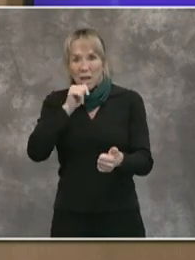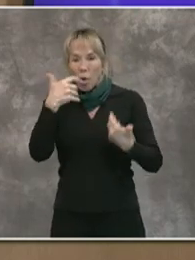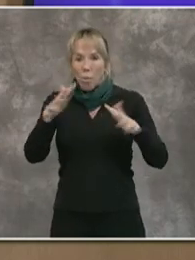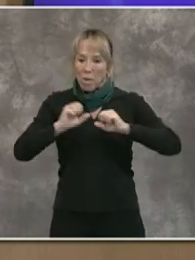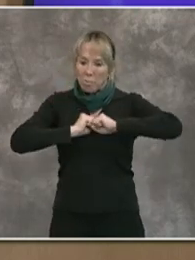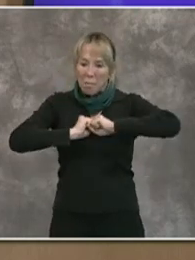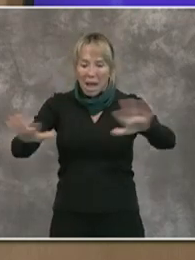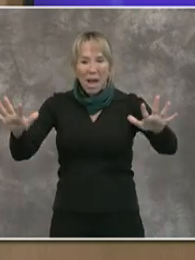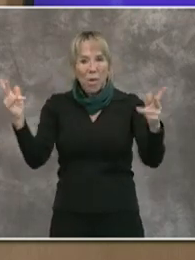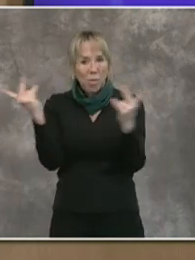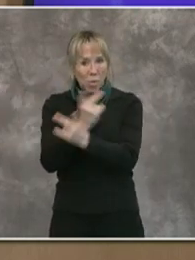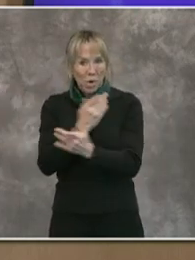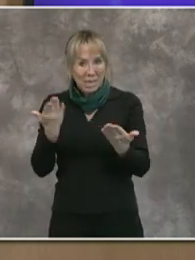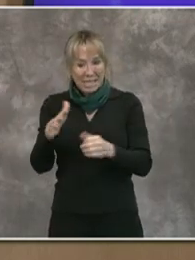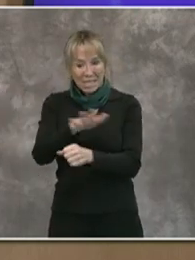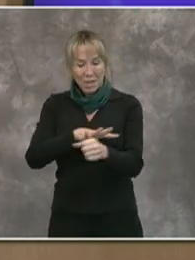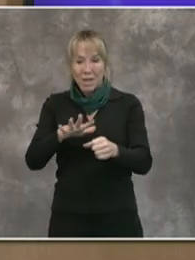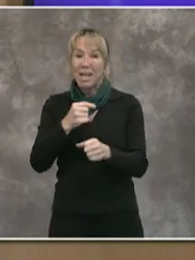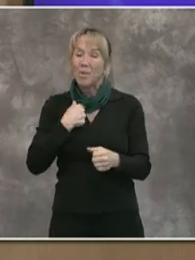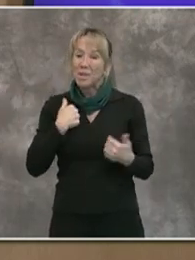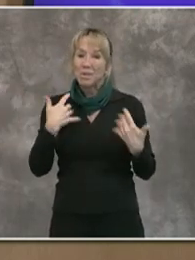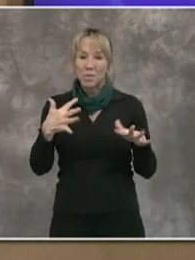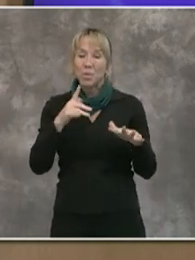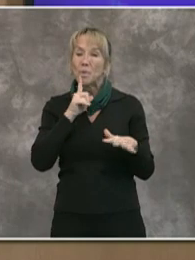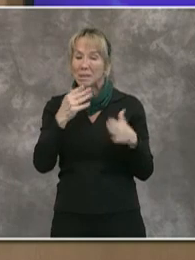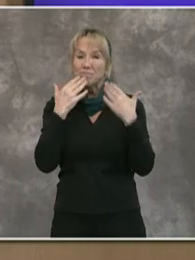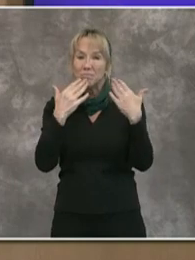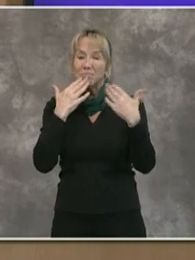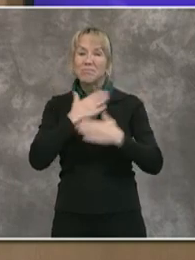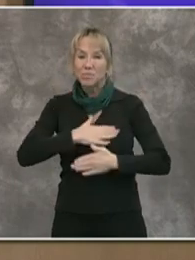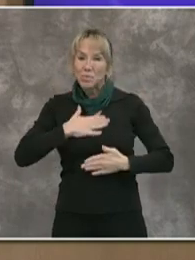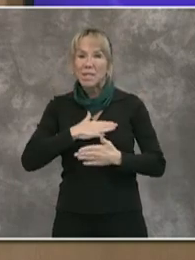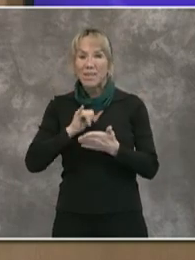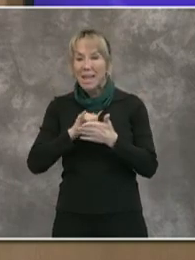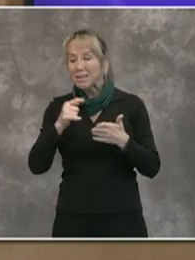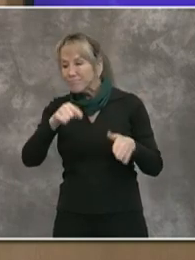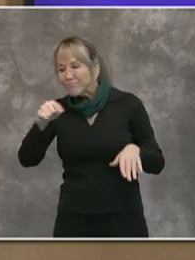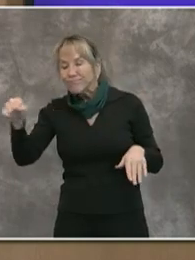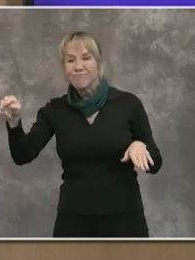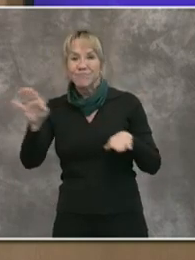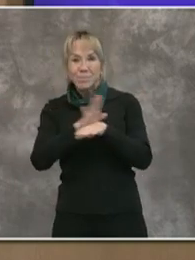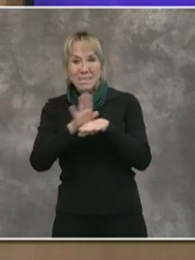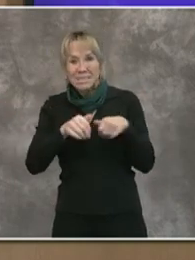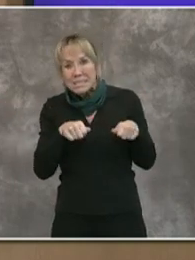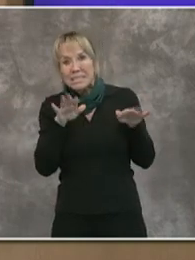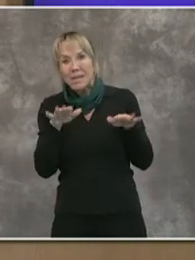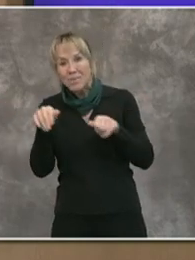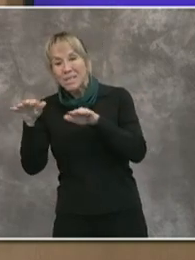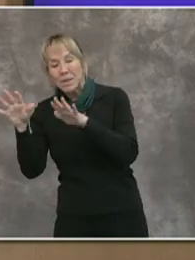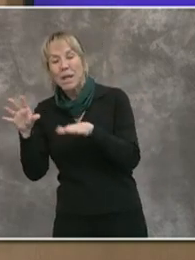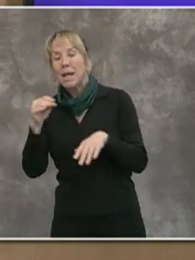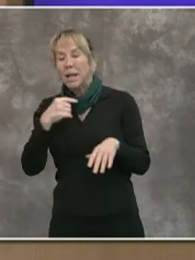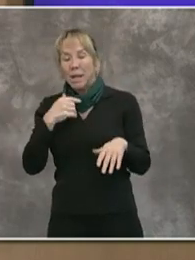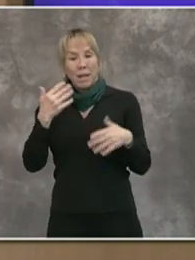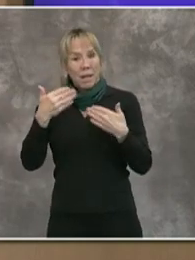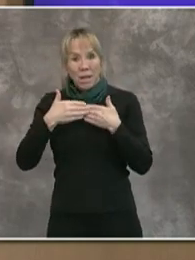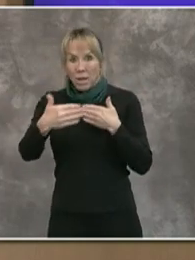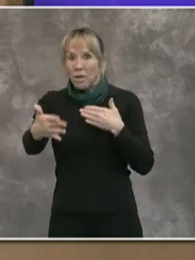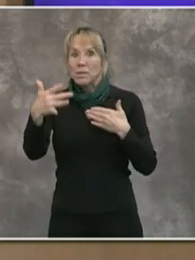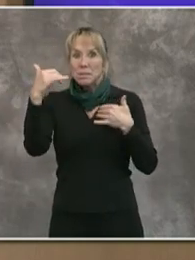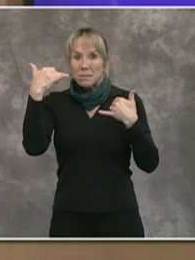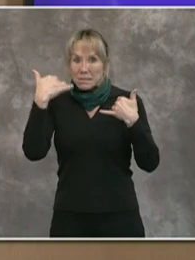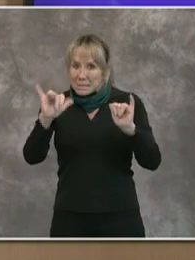pandemic, that we do appreciate the sacrifice that has been made, and we do know that there's going to have to continue to be a lot of help and